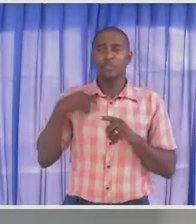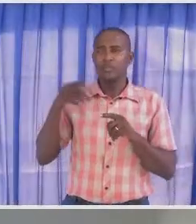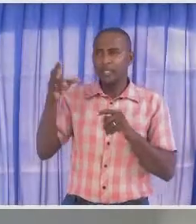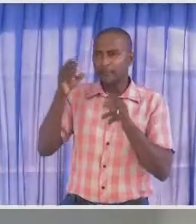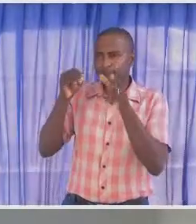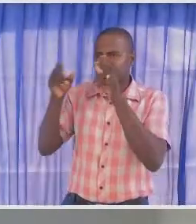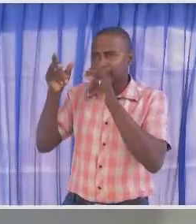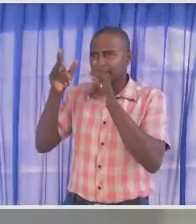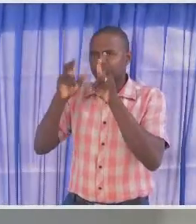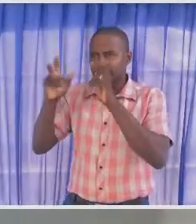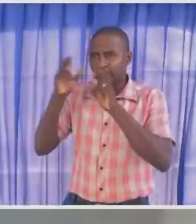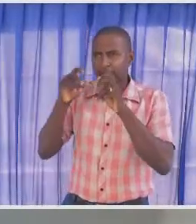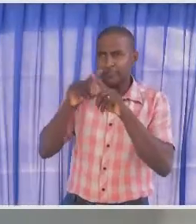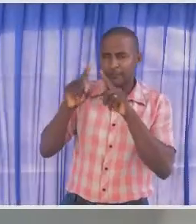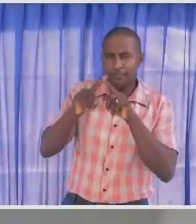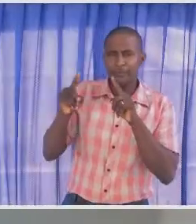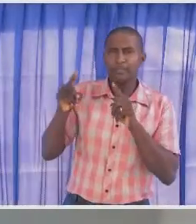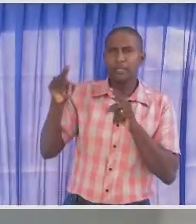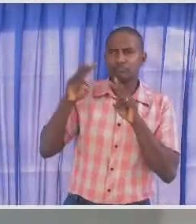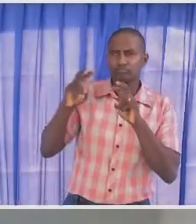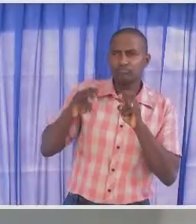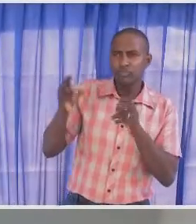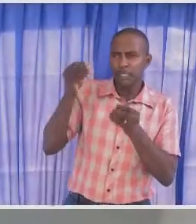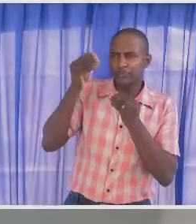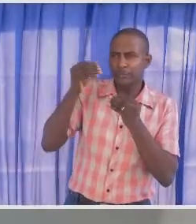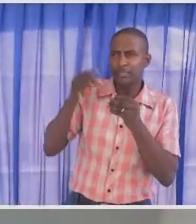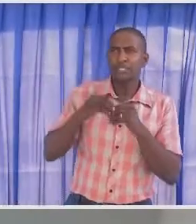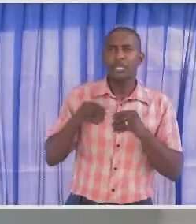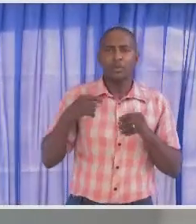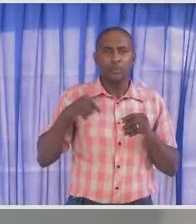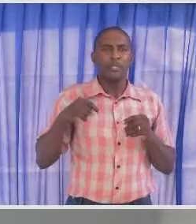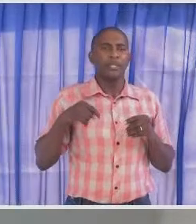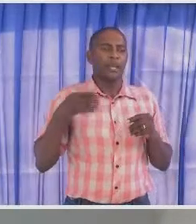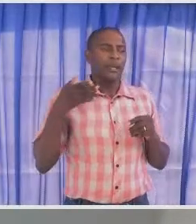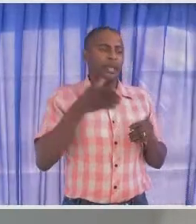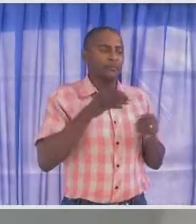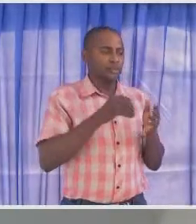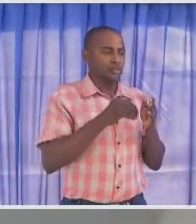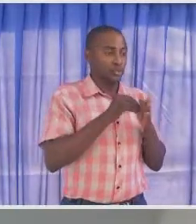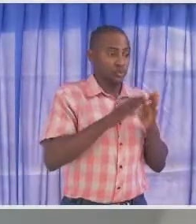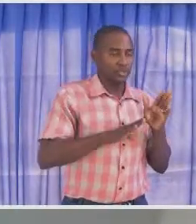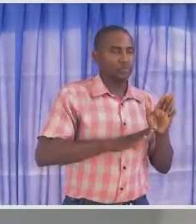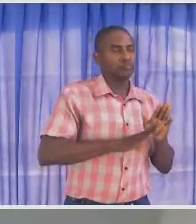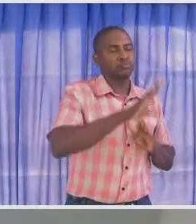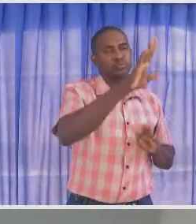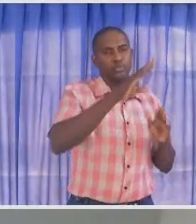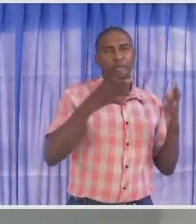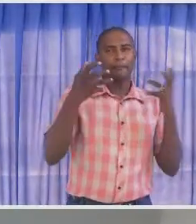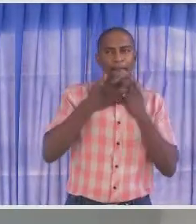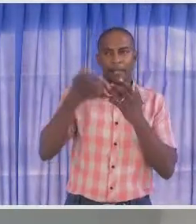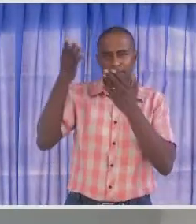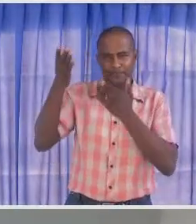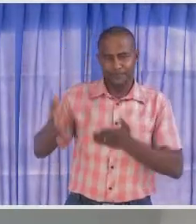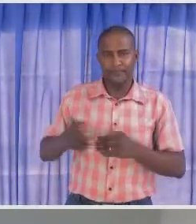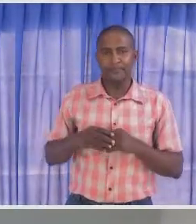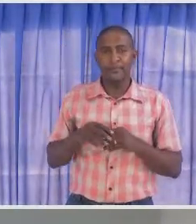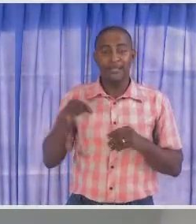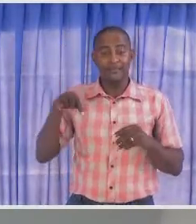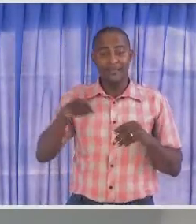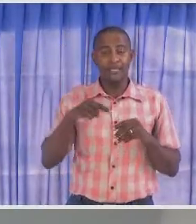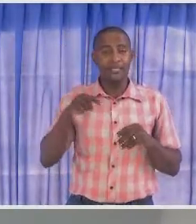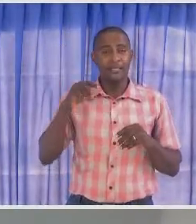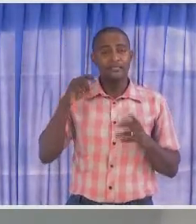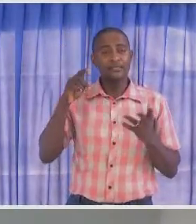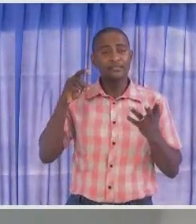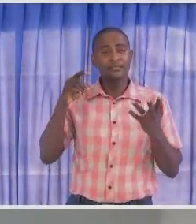information on how to design professional development training programs for students. In this context, that we are encouraging